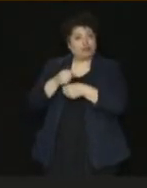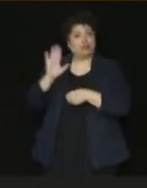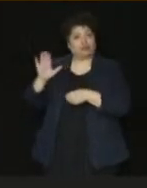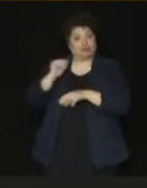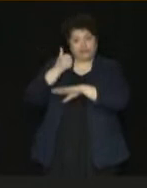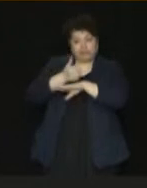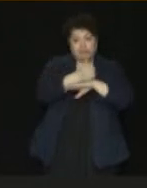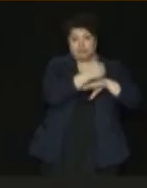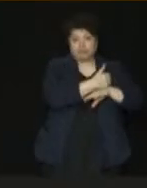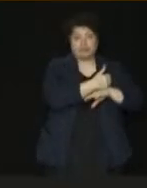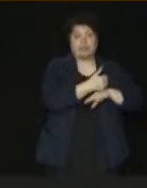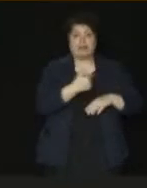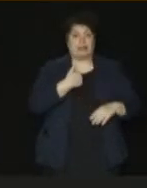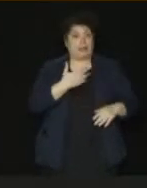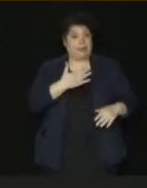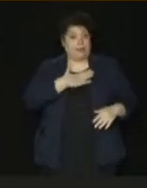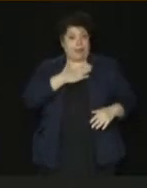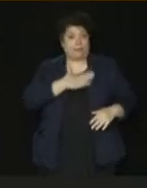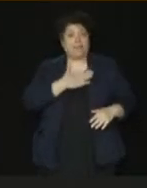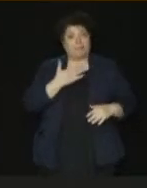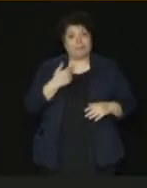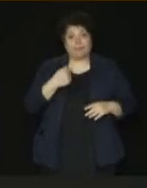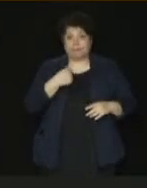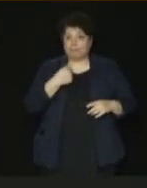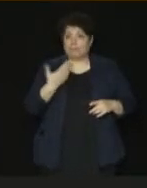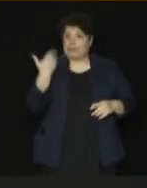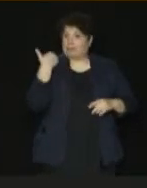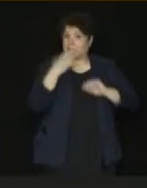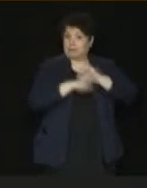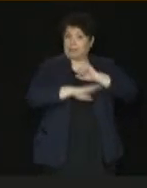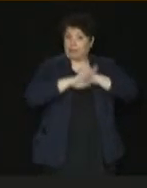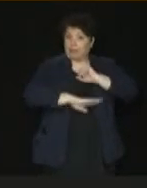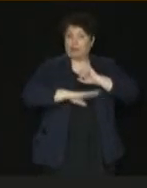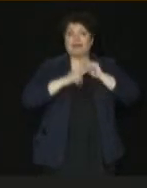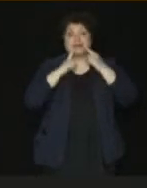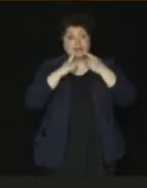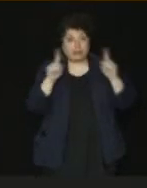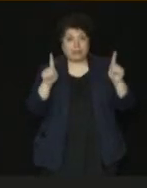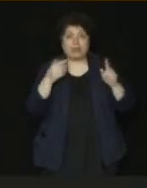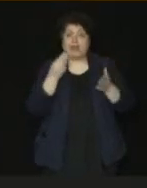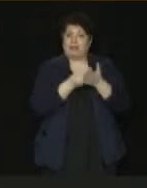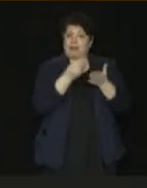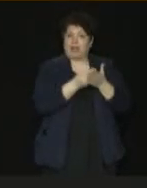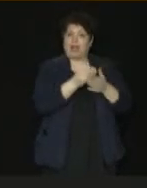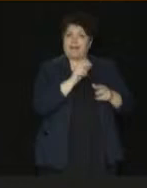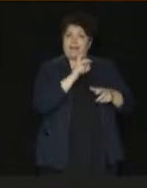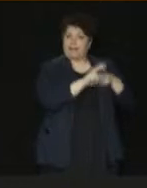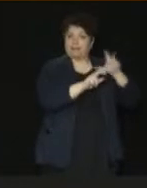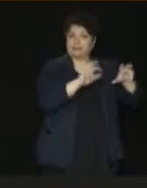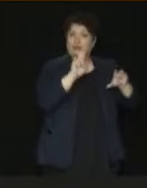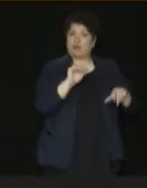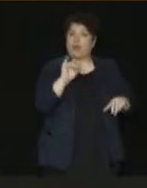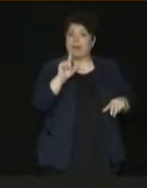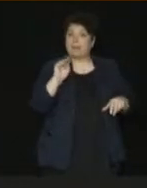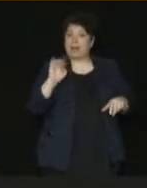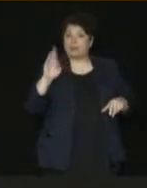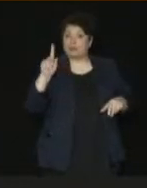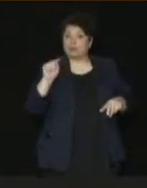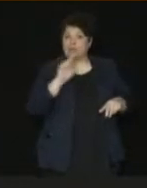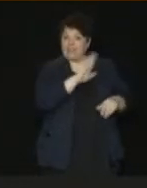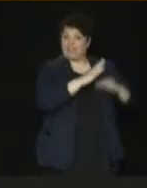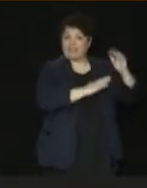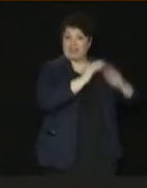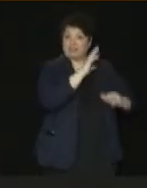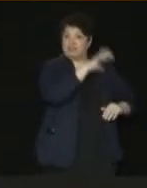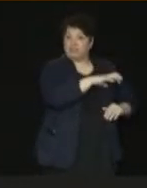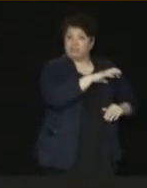very pleased. I was very pleased last September to announce investments in the Royal Mount facility that's going to lead us to